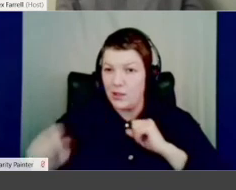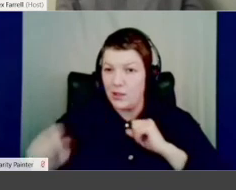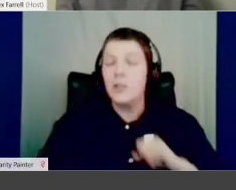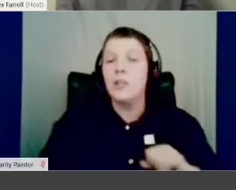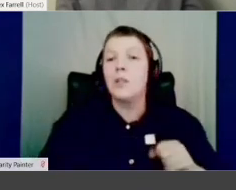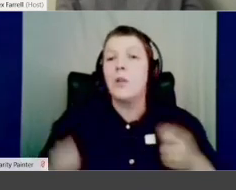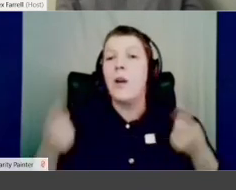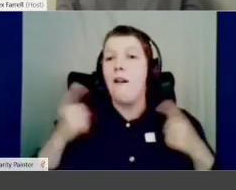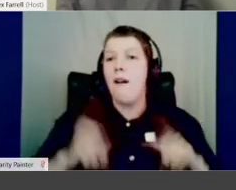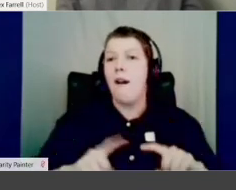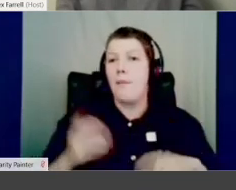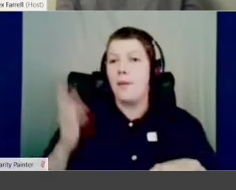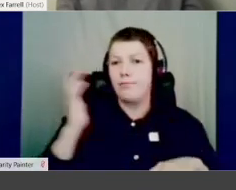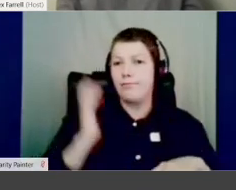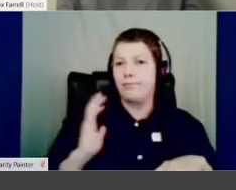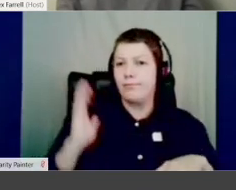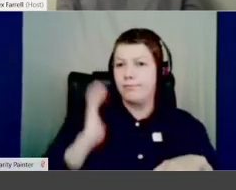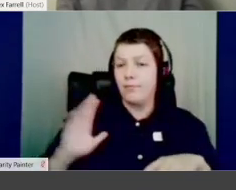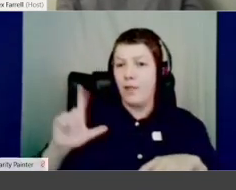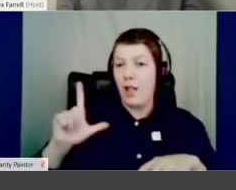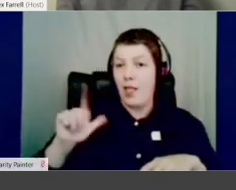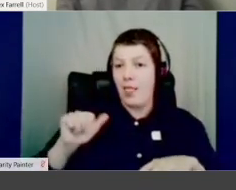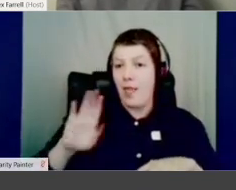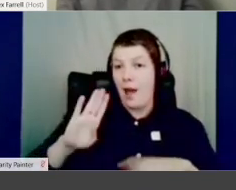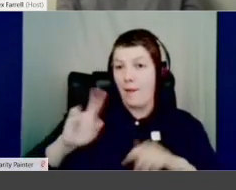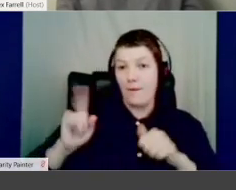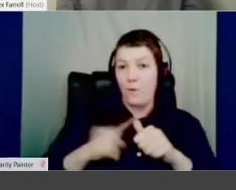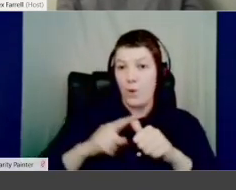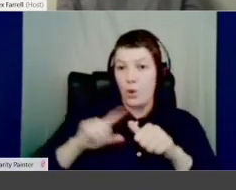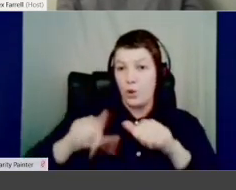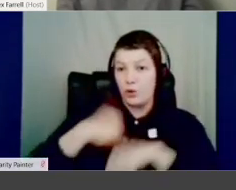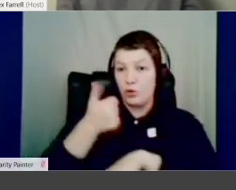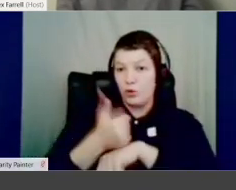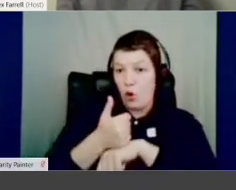when the web was starting, like a lot of, and I think Summer mentioned